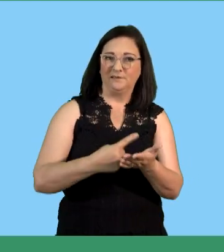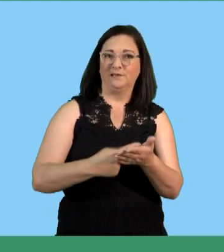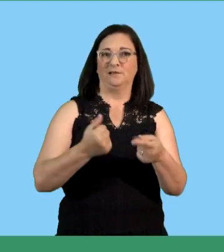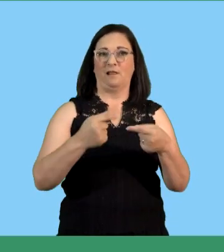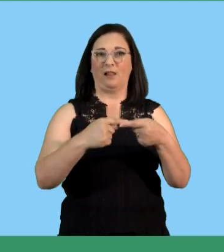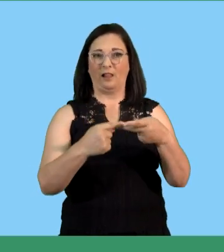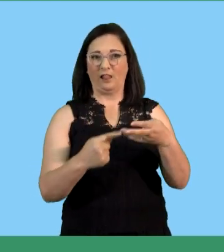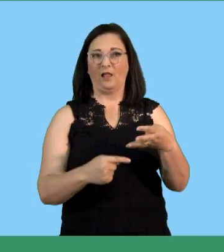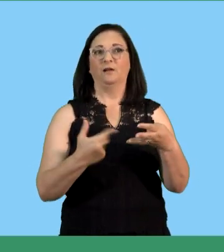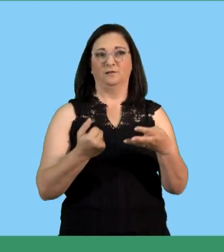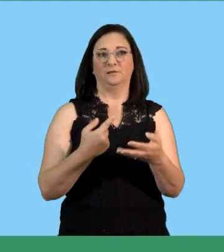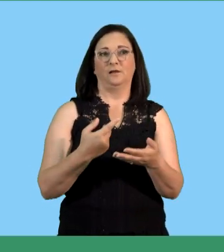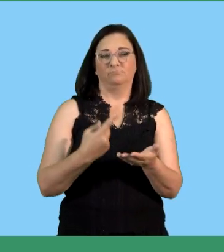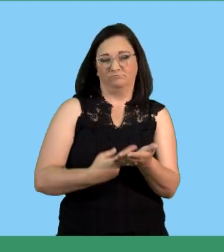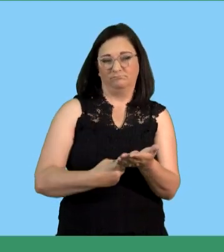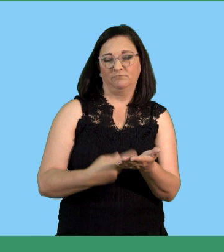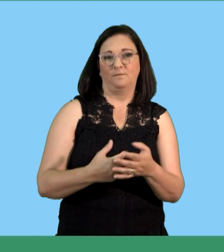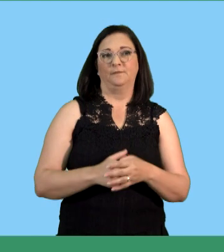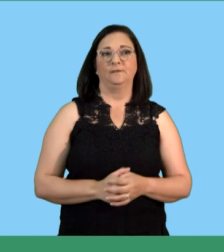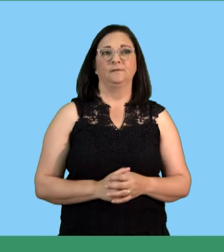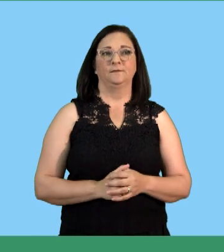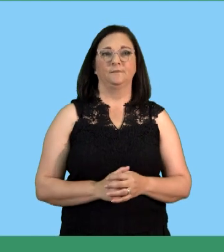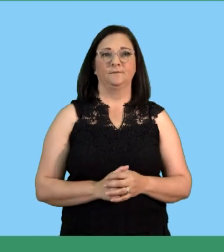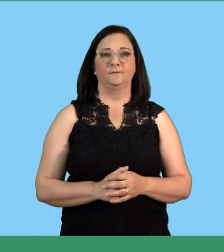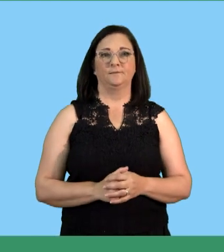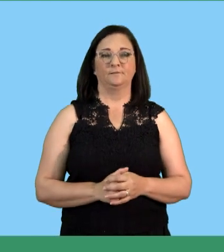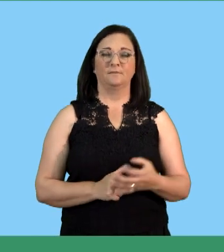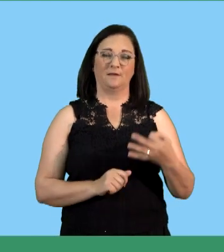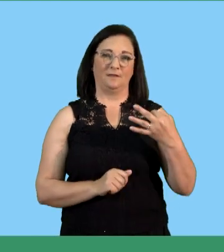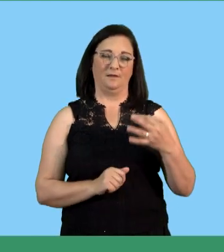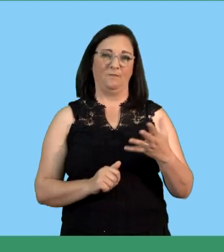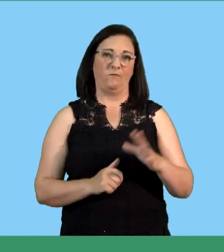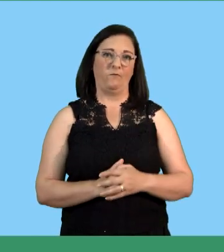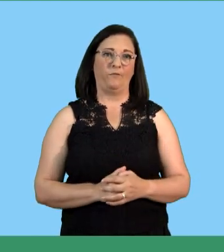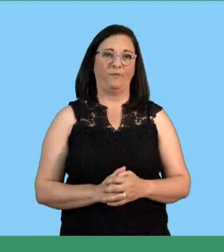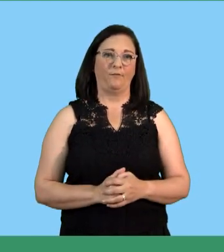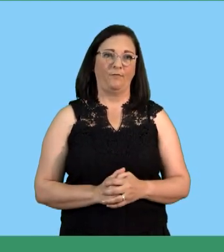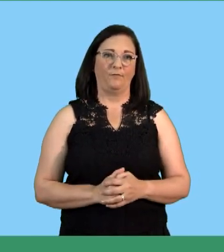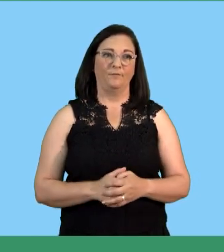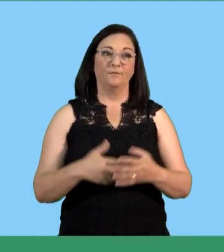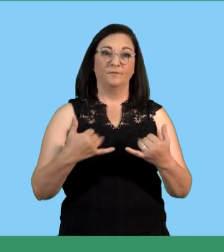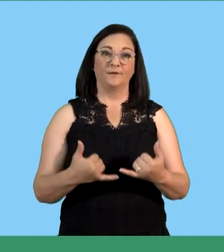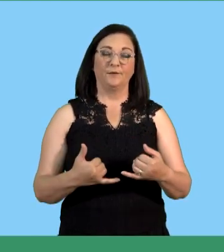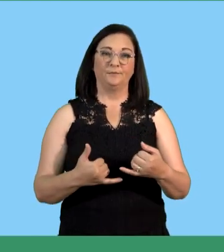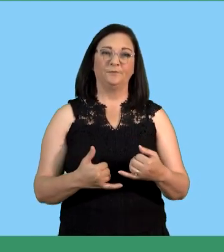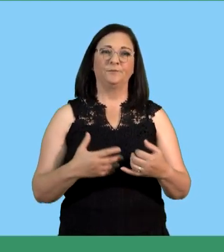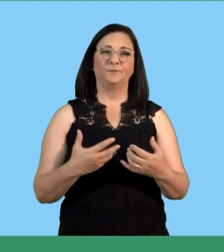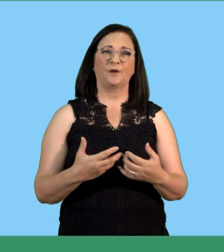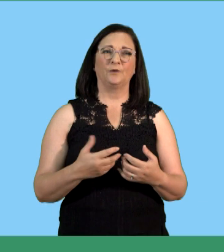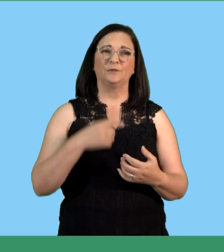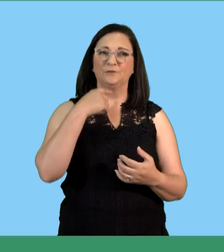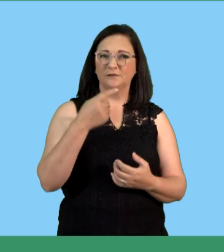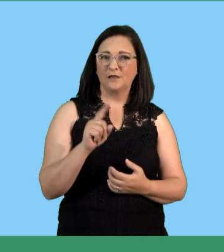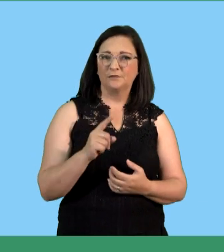various acts. Remember, various acts, those 2 acts. So this is focus area number 3. Right. Outline or explain